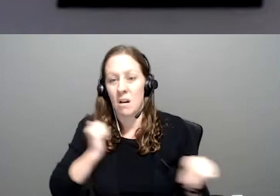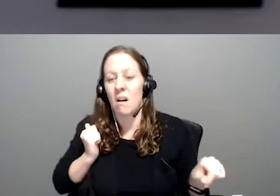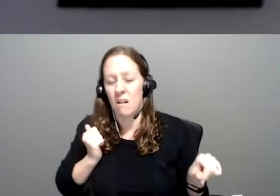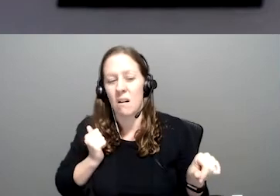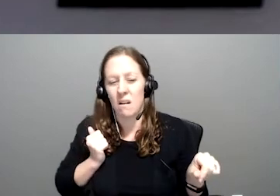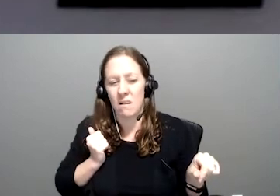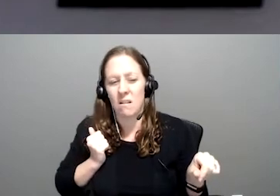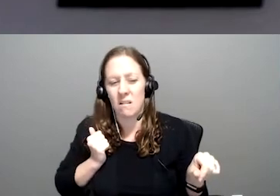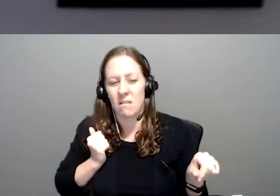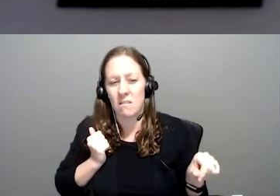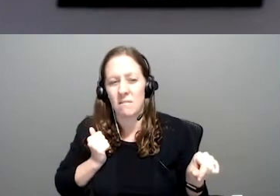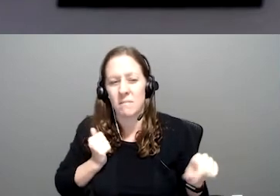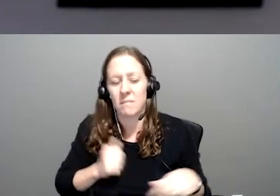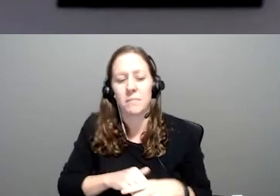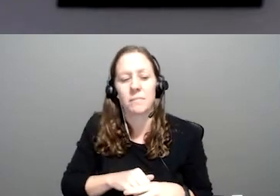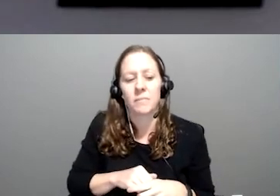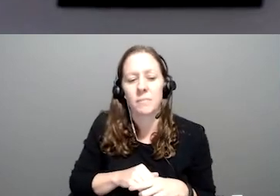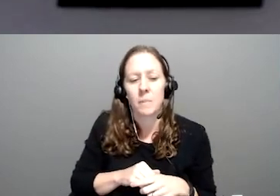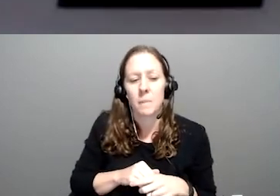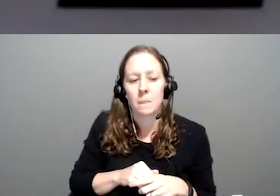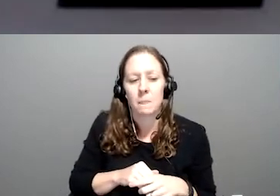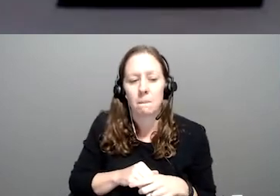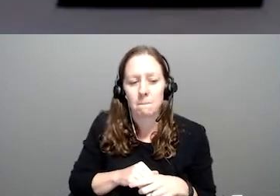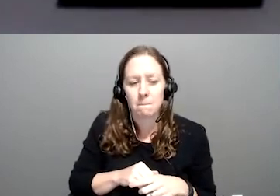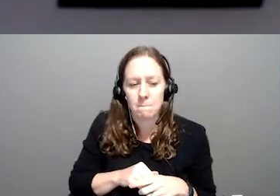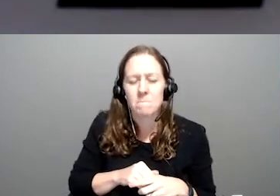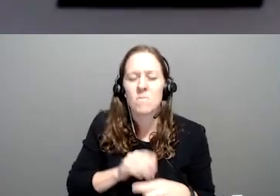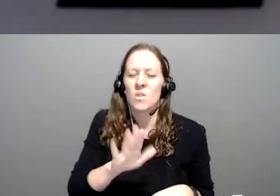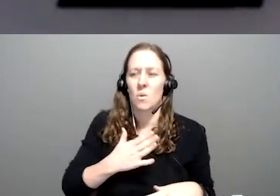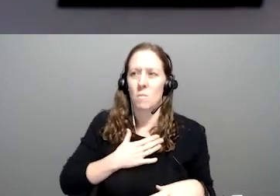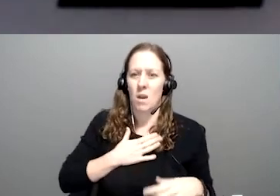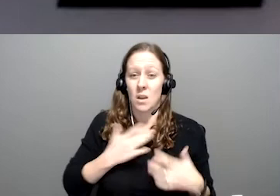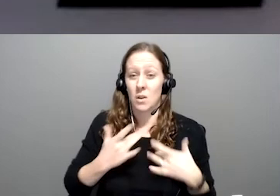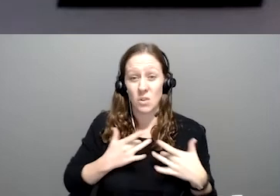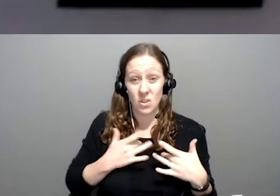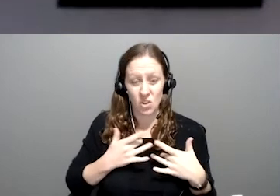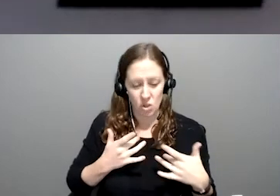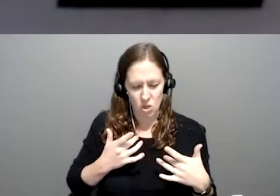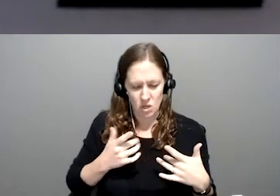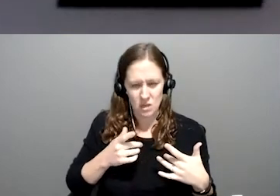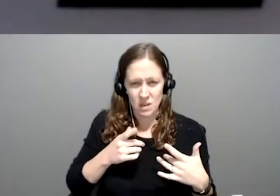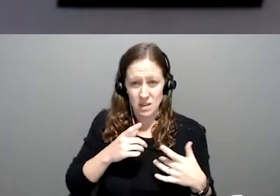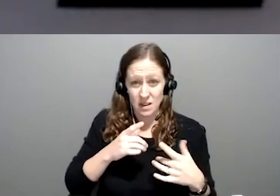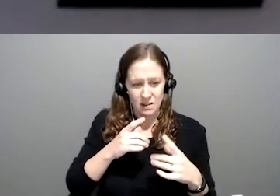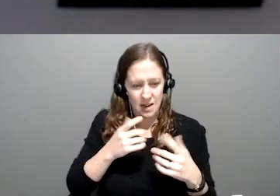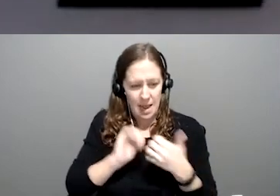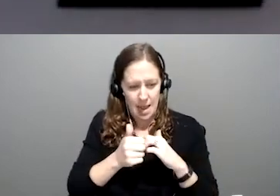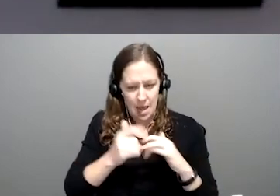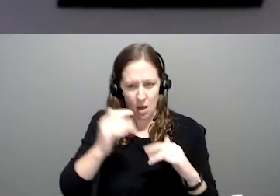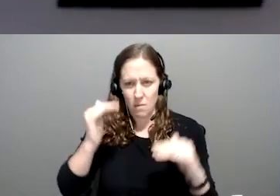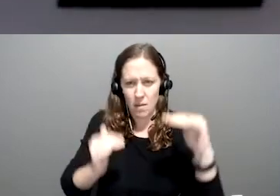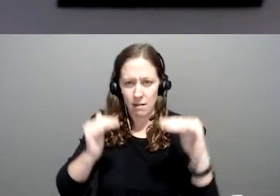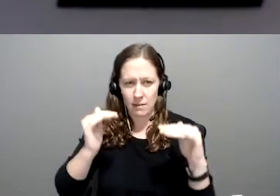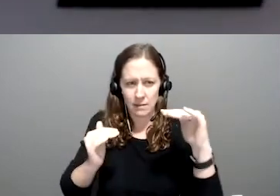concern around that, and even in the process right now, is how that balance is being struck. Because we see in the accommodation